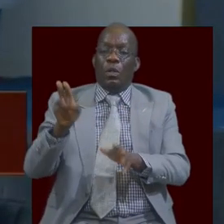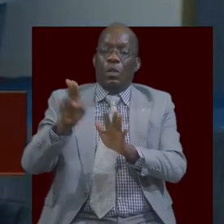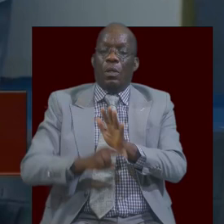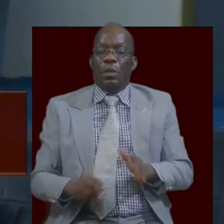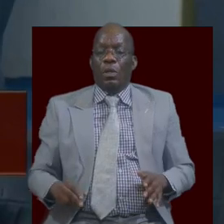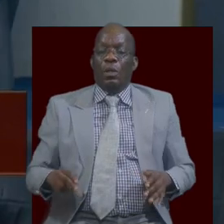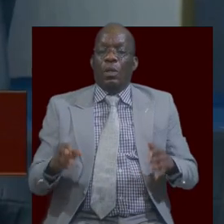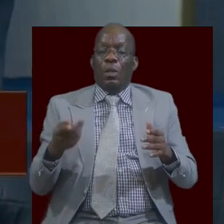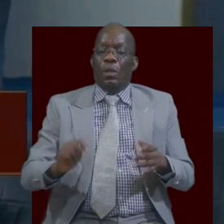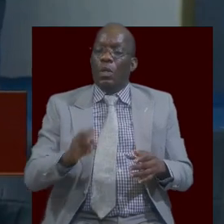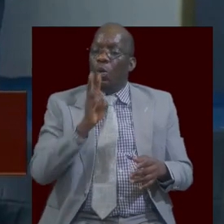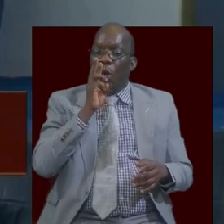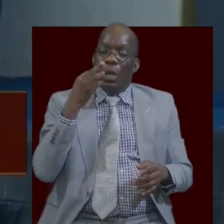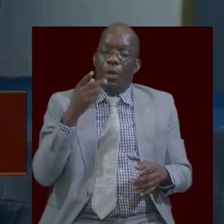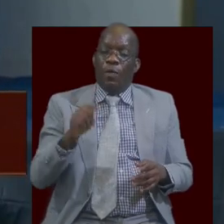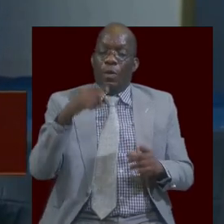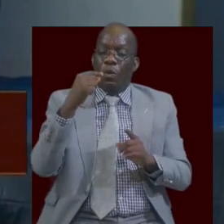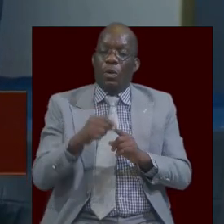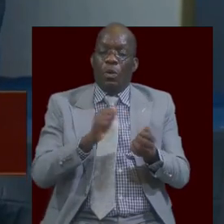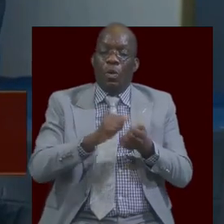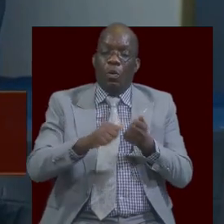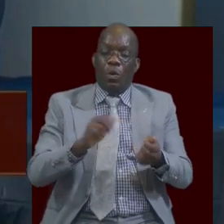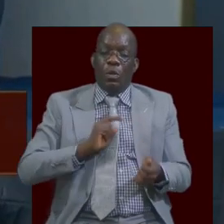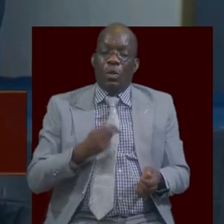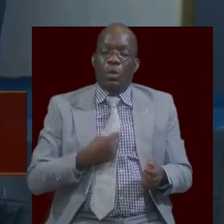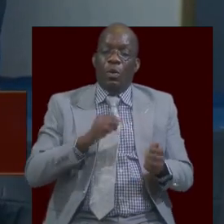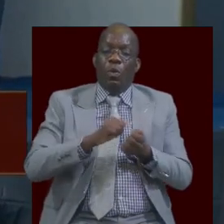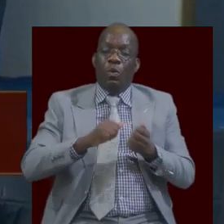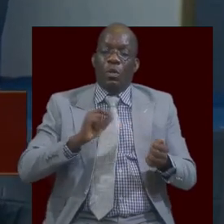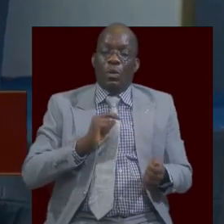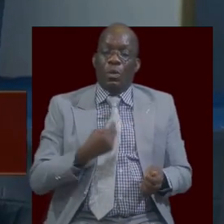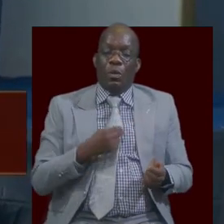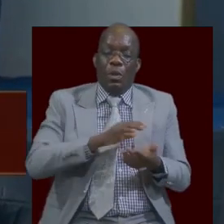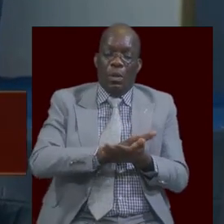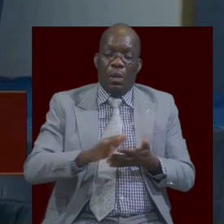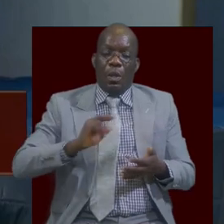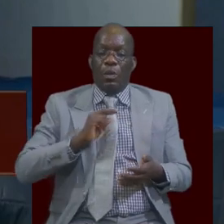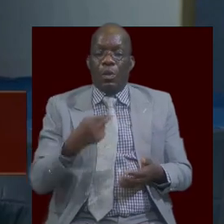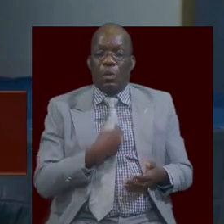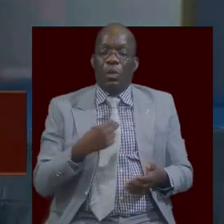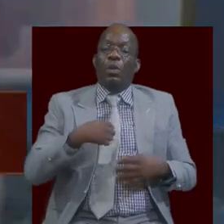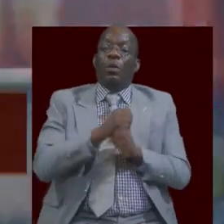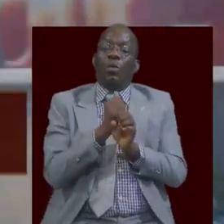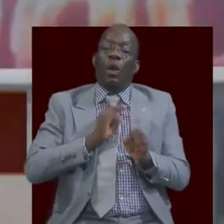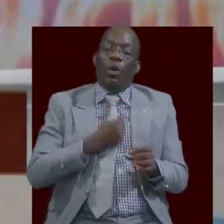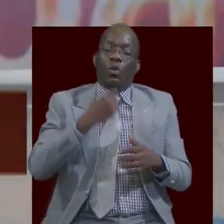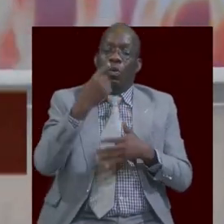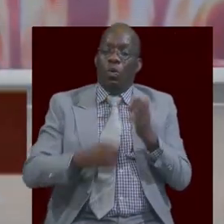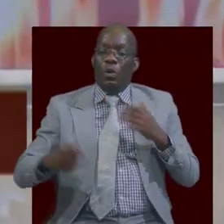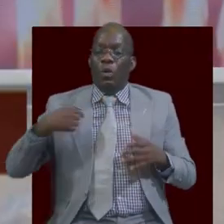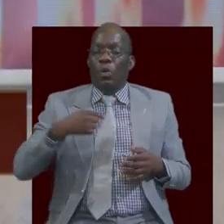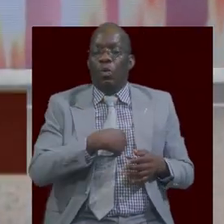is washing us and cleansing us and is making us what we ought to be. And it is